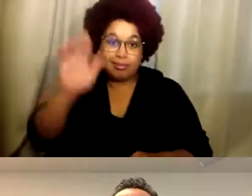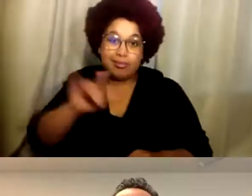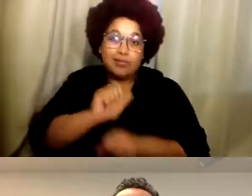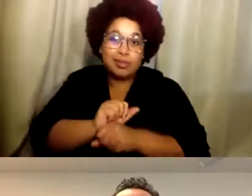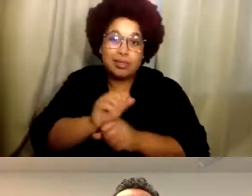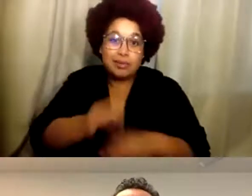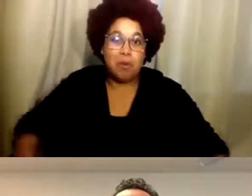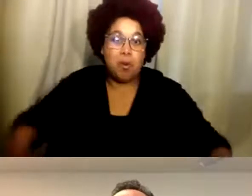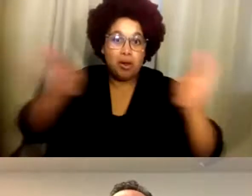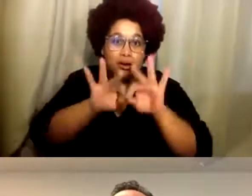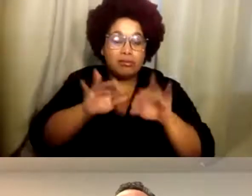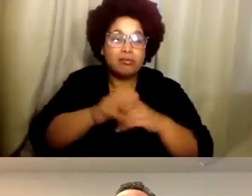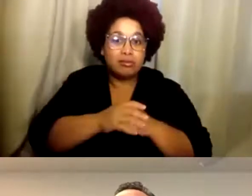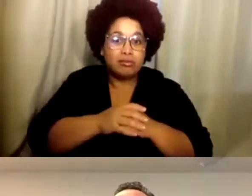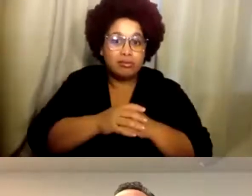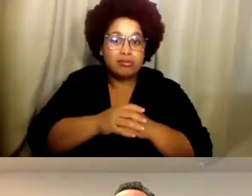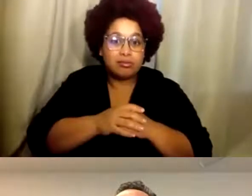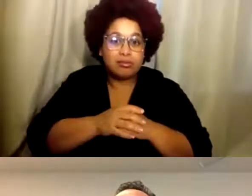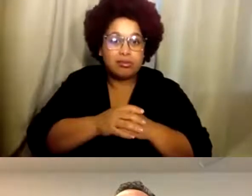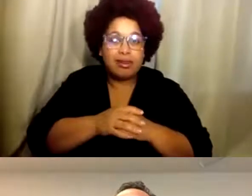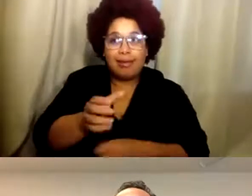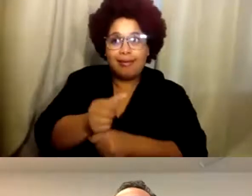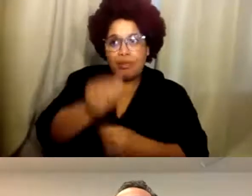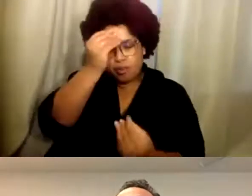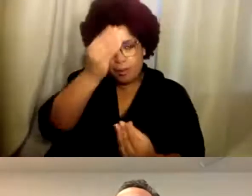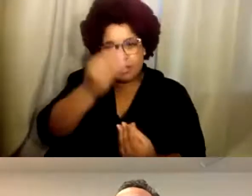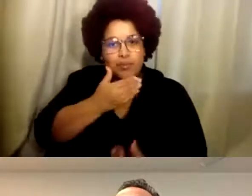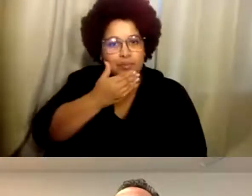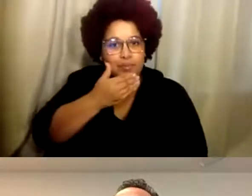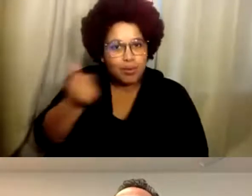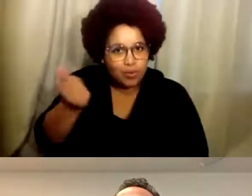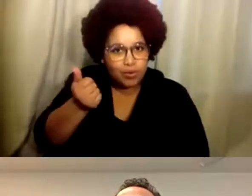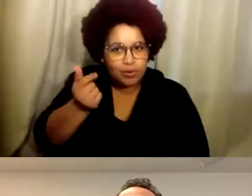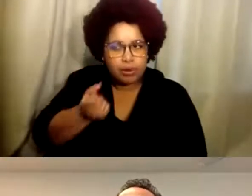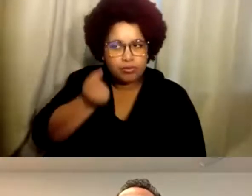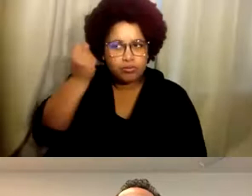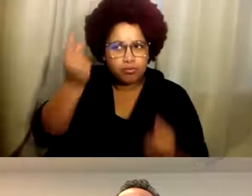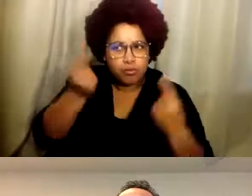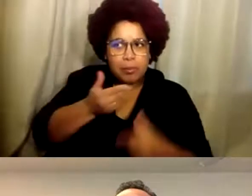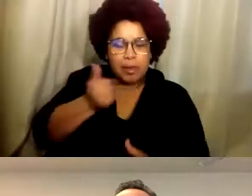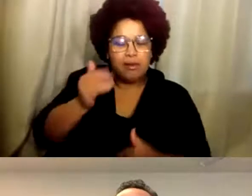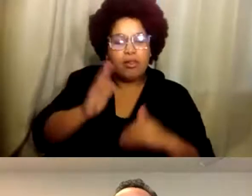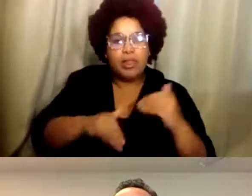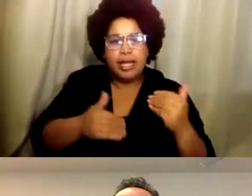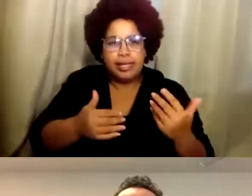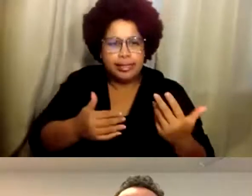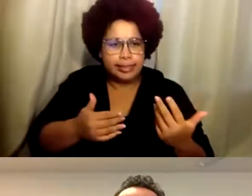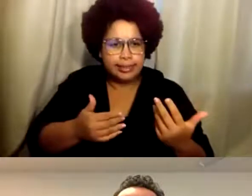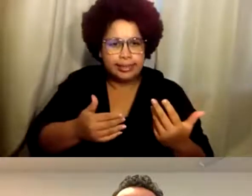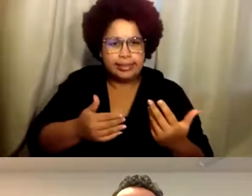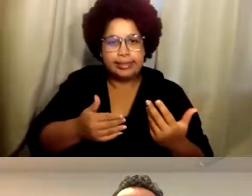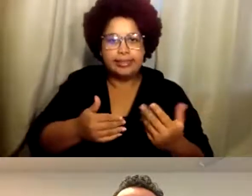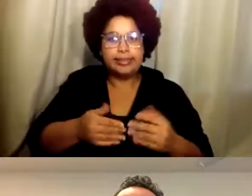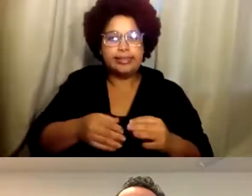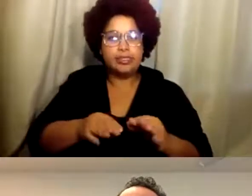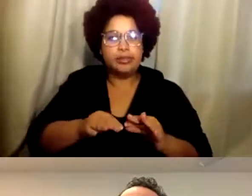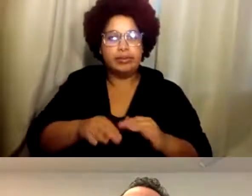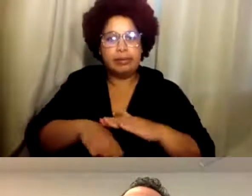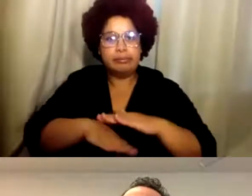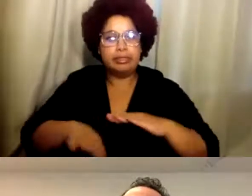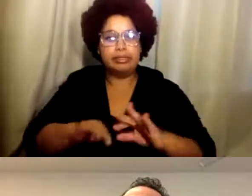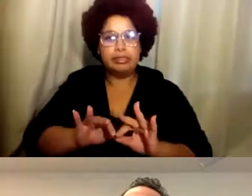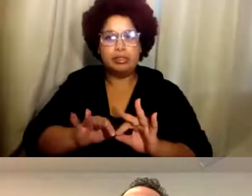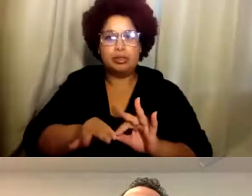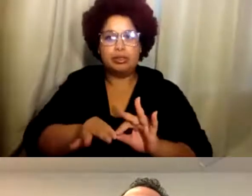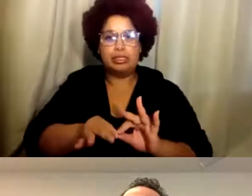It finds that they obtain the information a little more and they kind of understand it much better than just being a basic translation. So we felt that